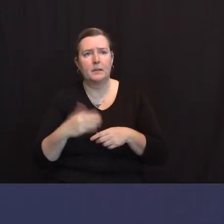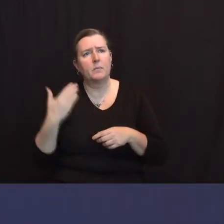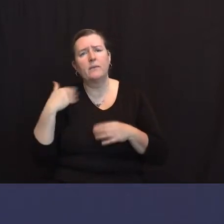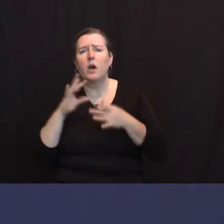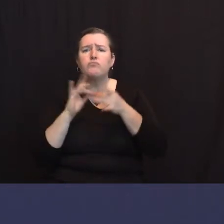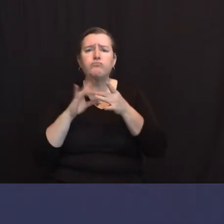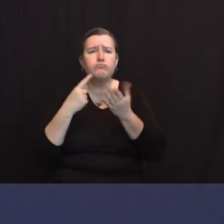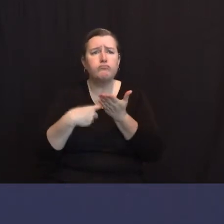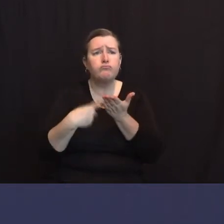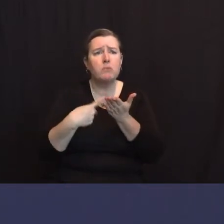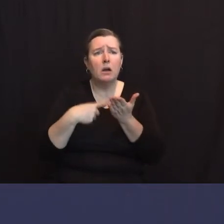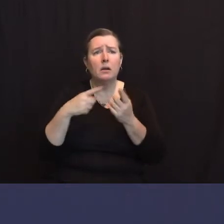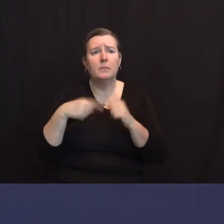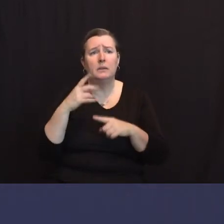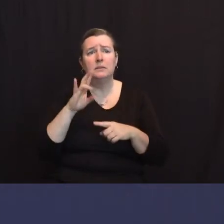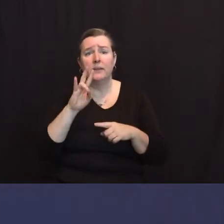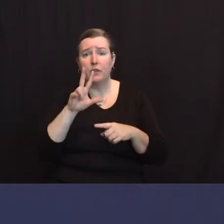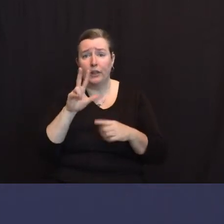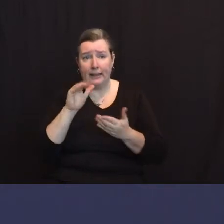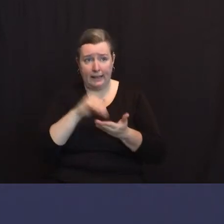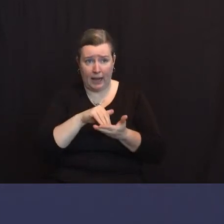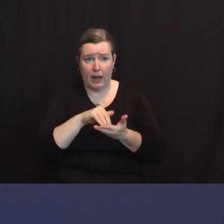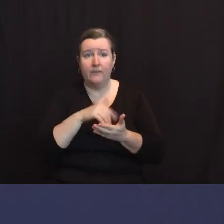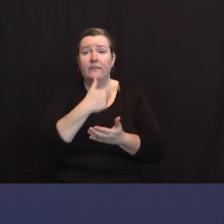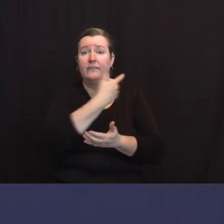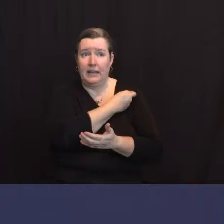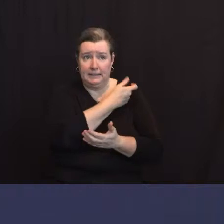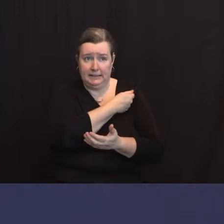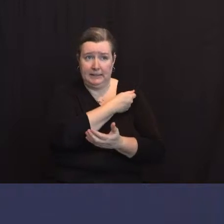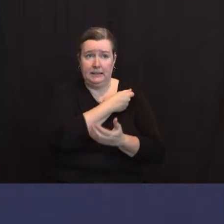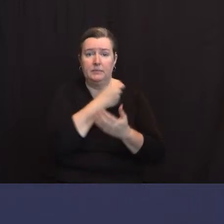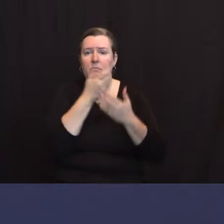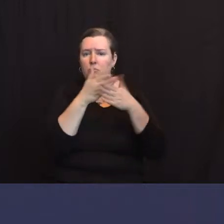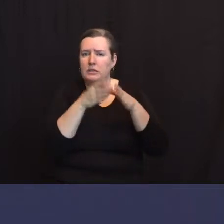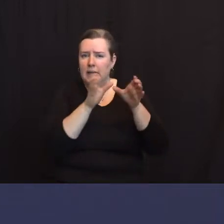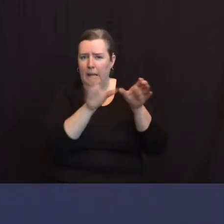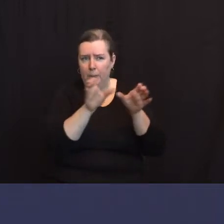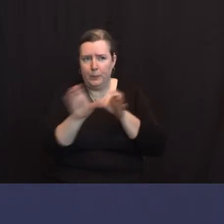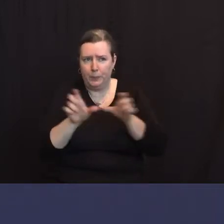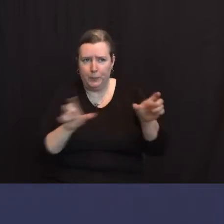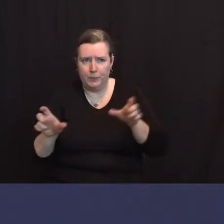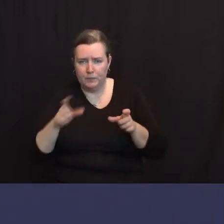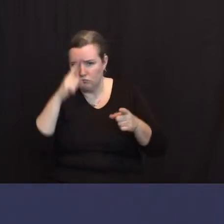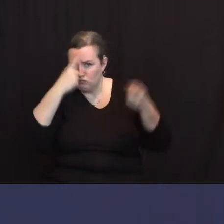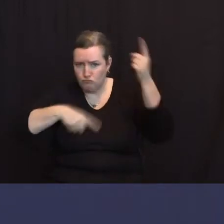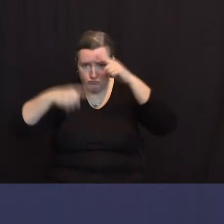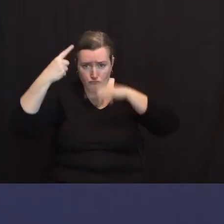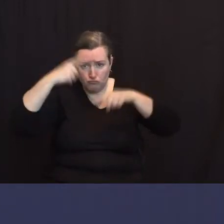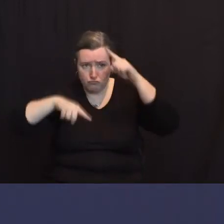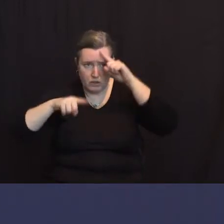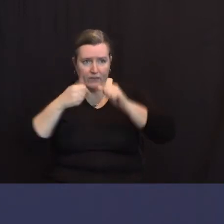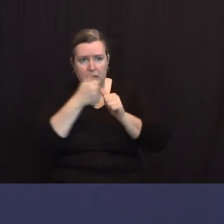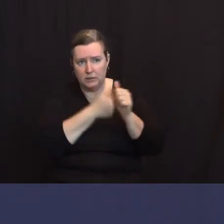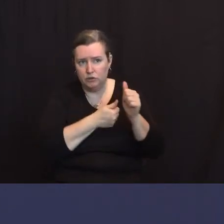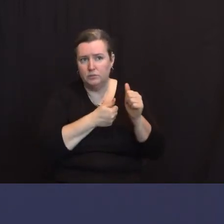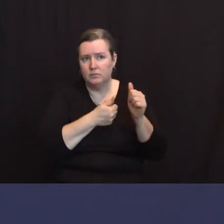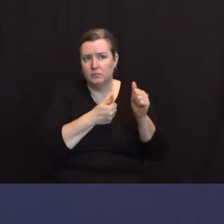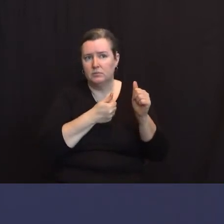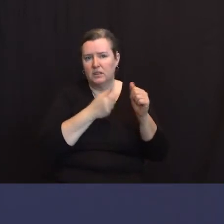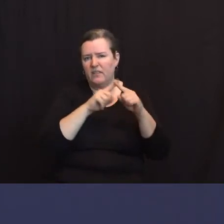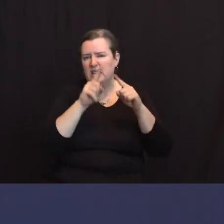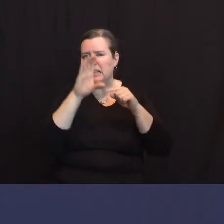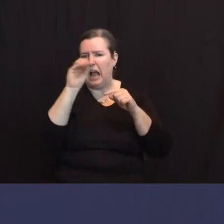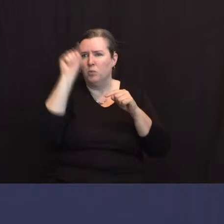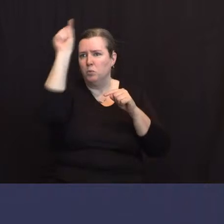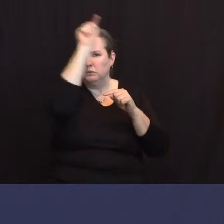down, the implicit arrangement with the counties is that that's the sort of person that we want them to go to. And again, Judy